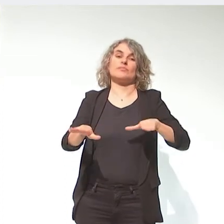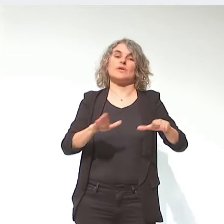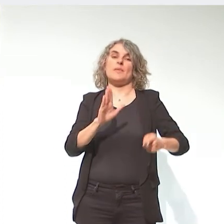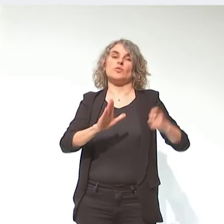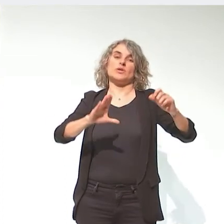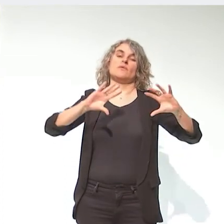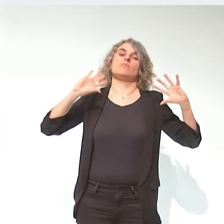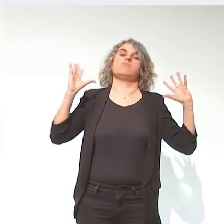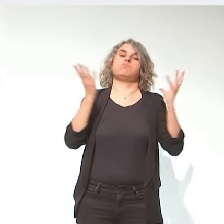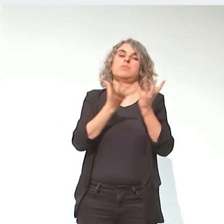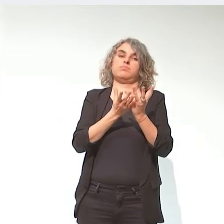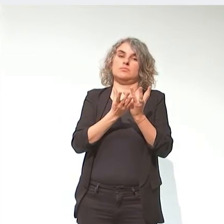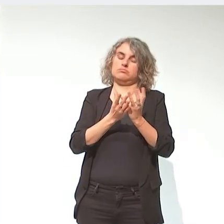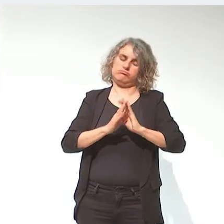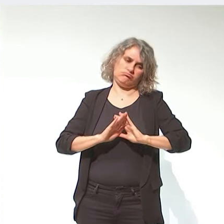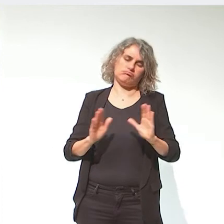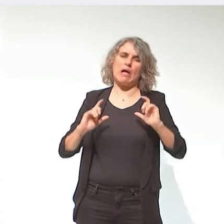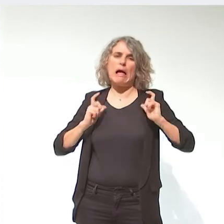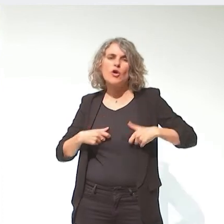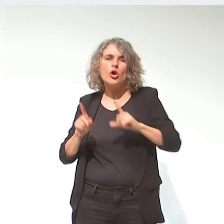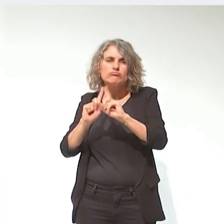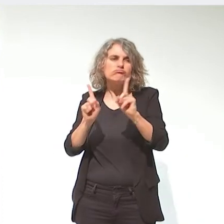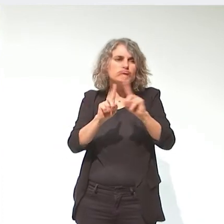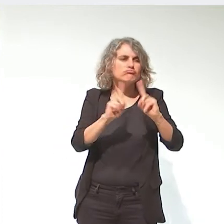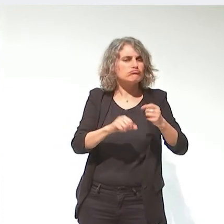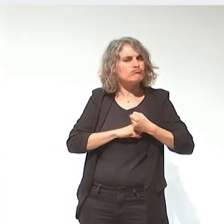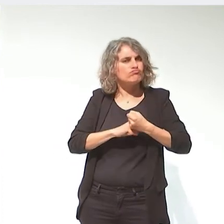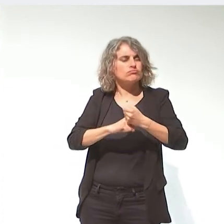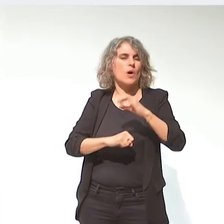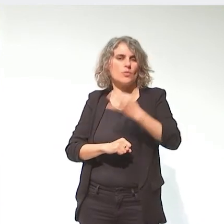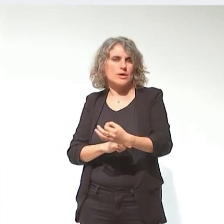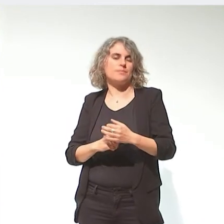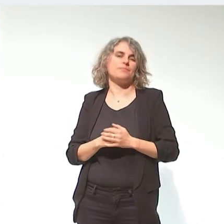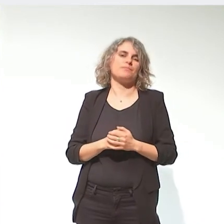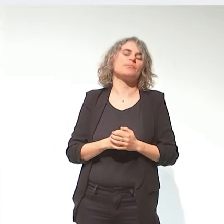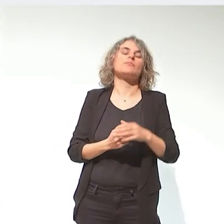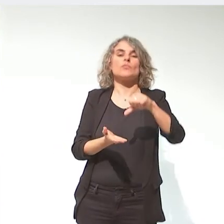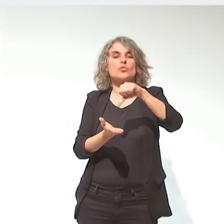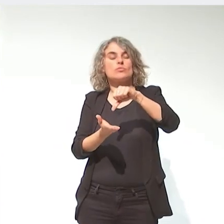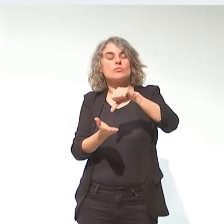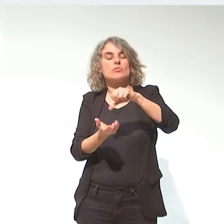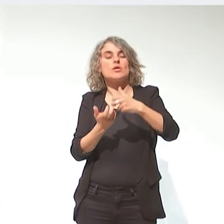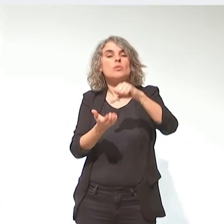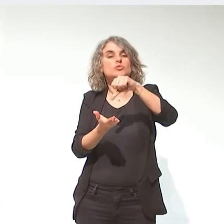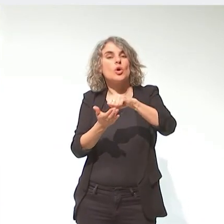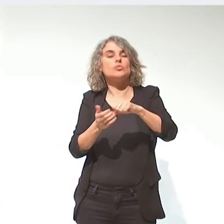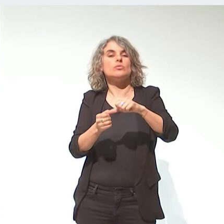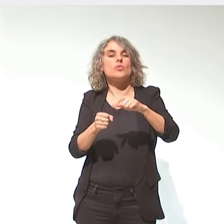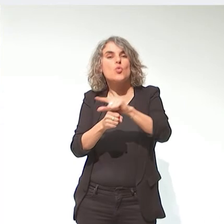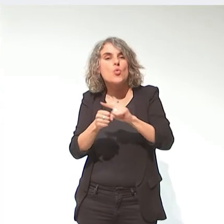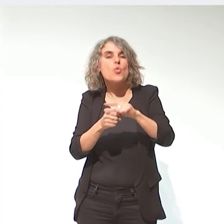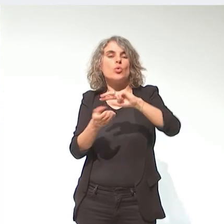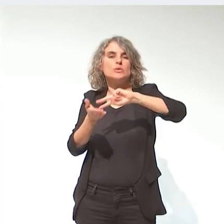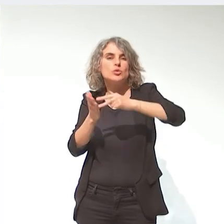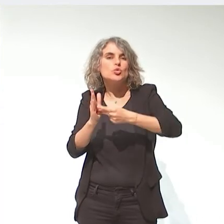with some local centers of technology and knowledge.